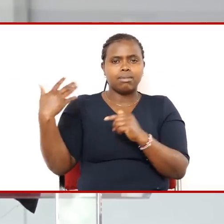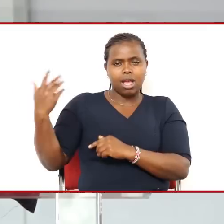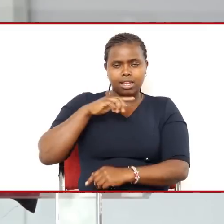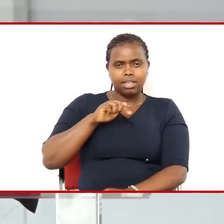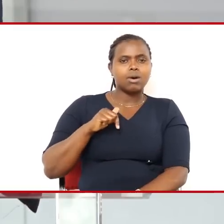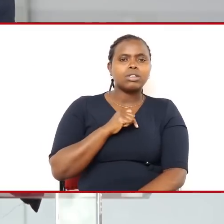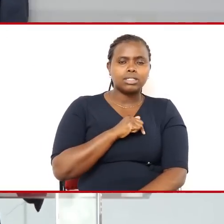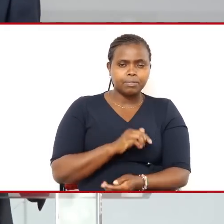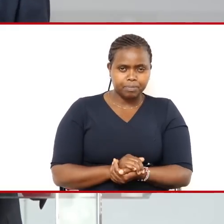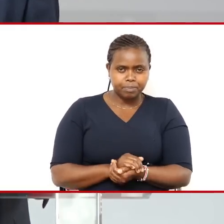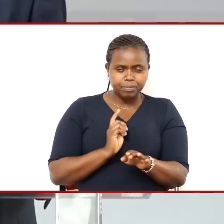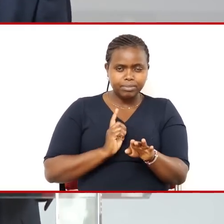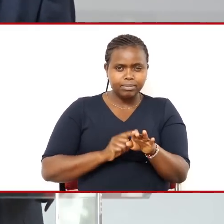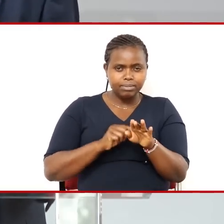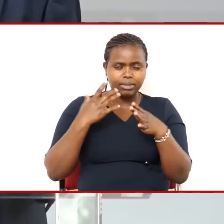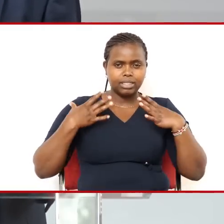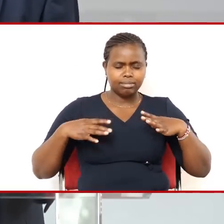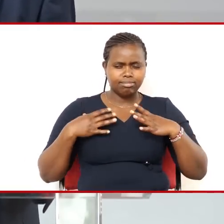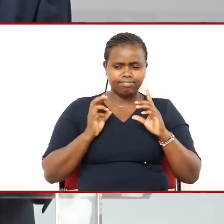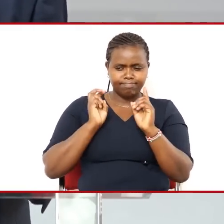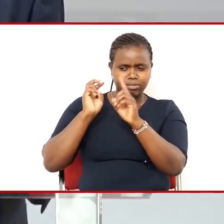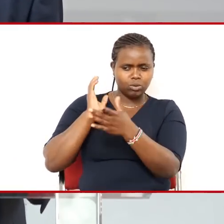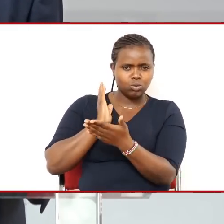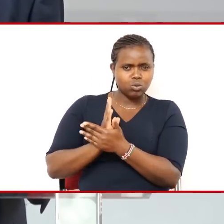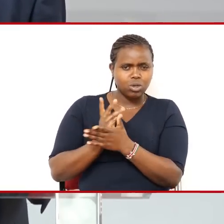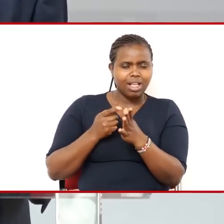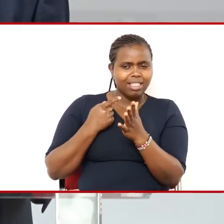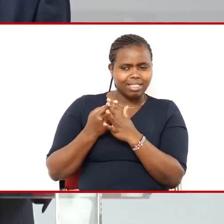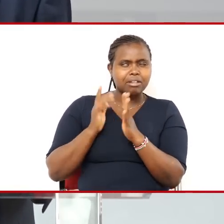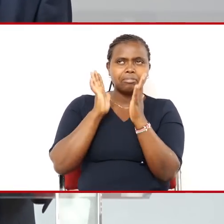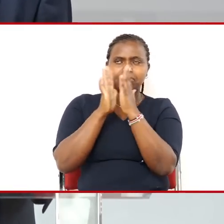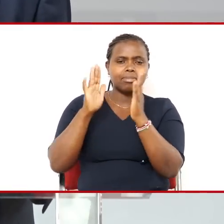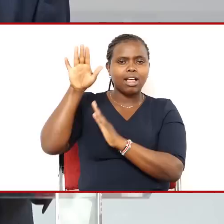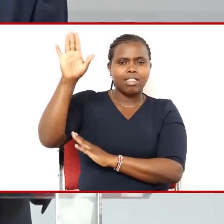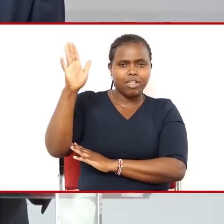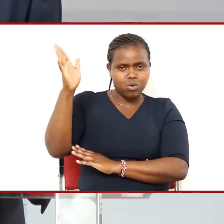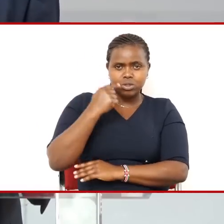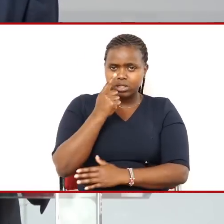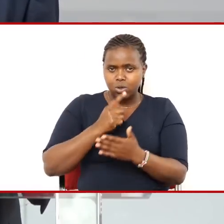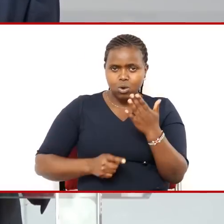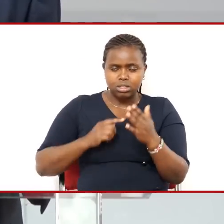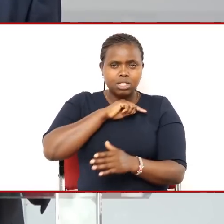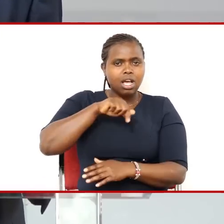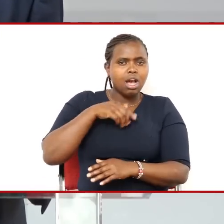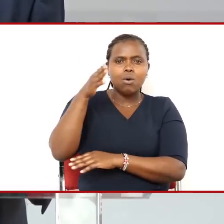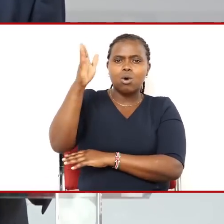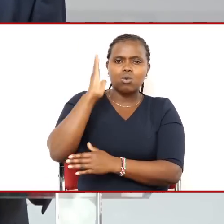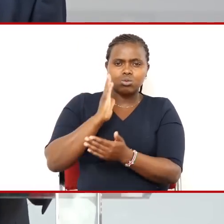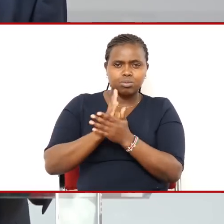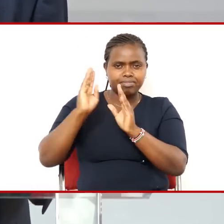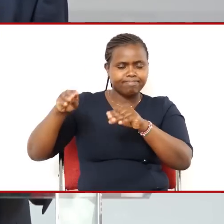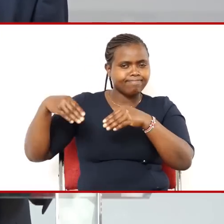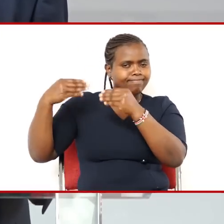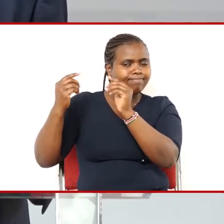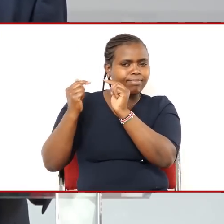hands." When the people saw him, they praised their God, saying, "Our God has delivered